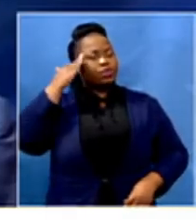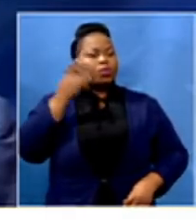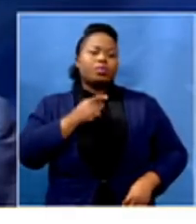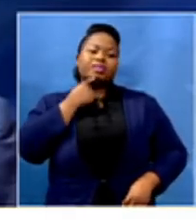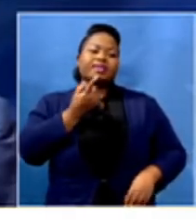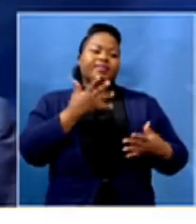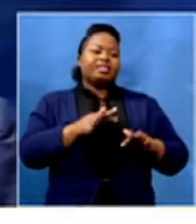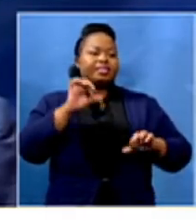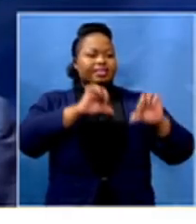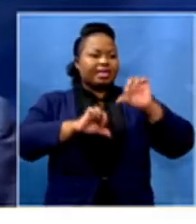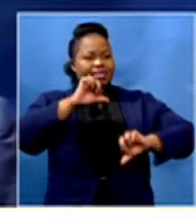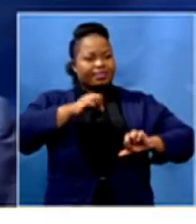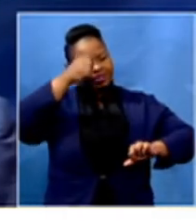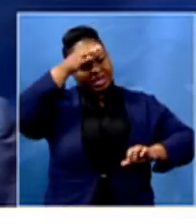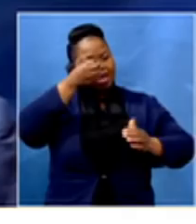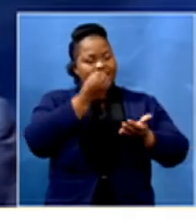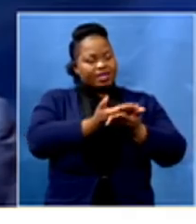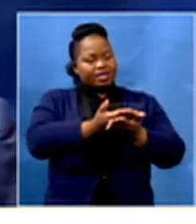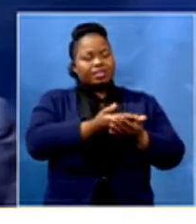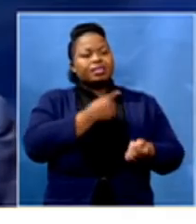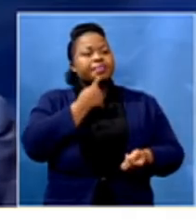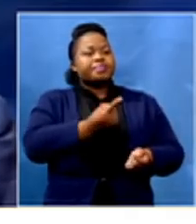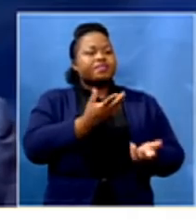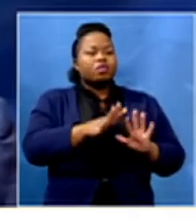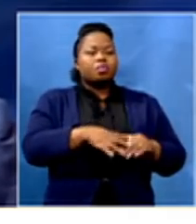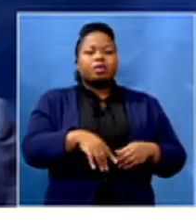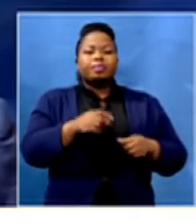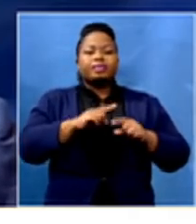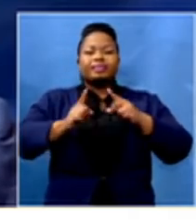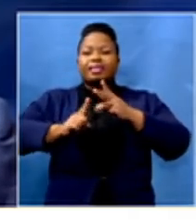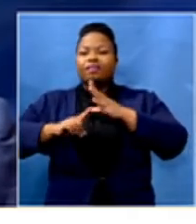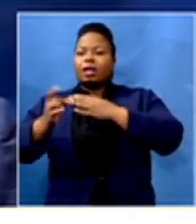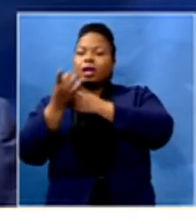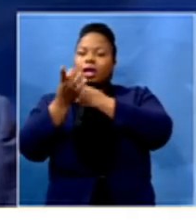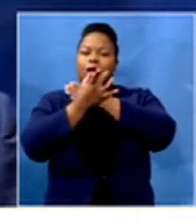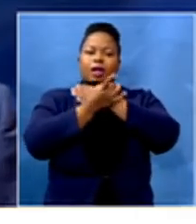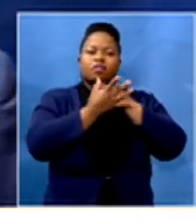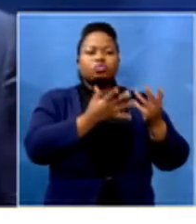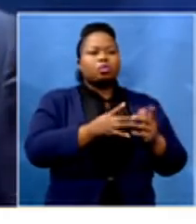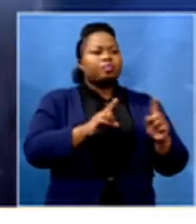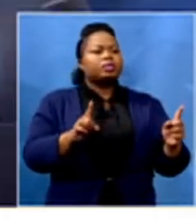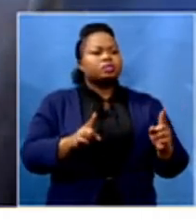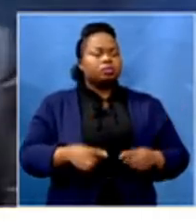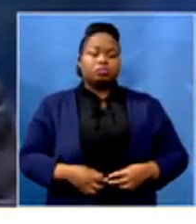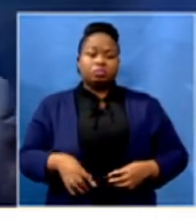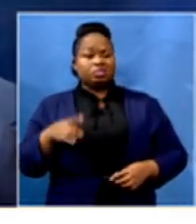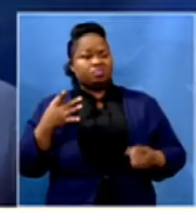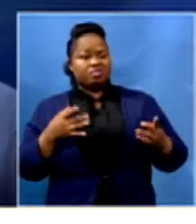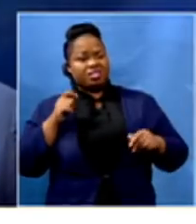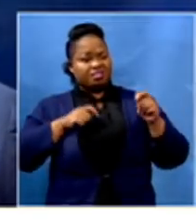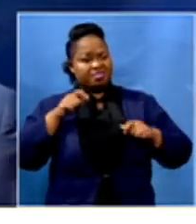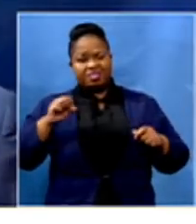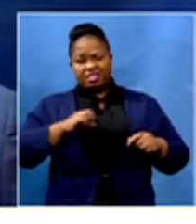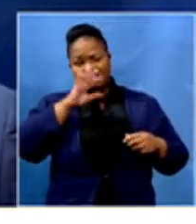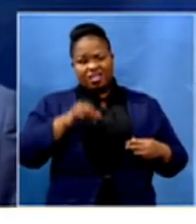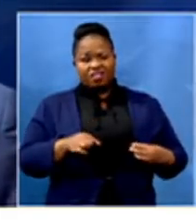it's scientific evidence that's been given and advice from different areas. But, you know, sometimes people in South